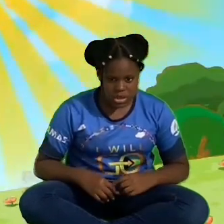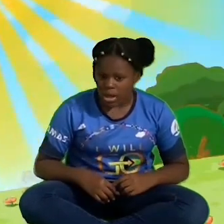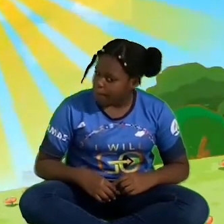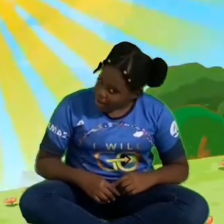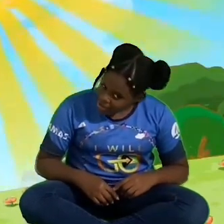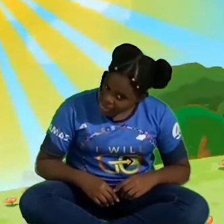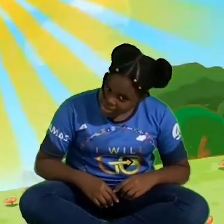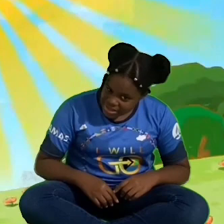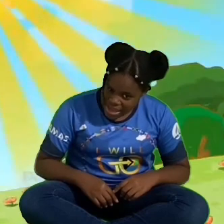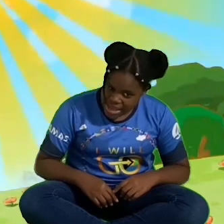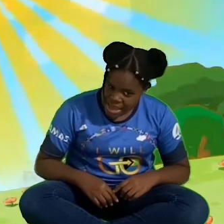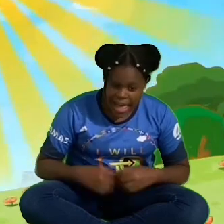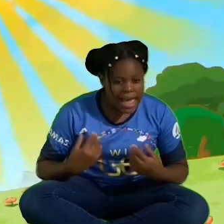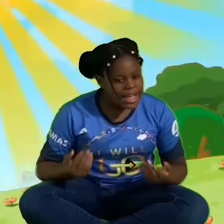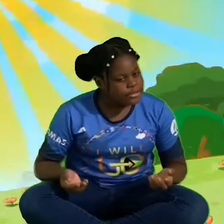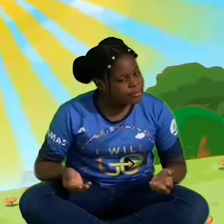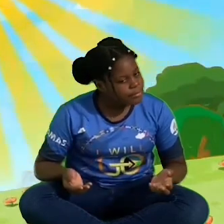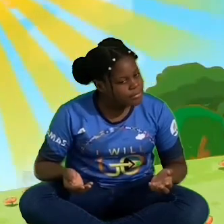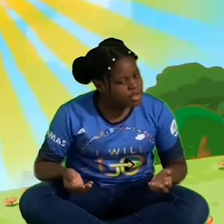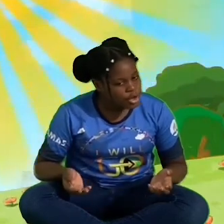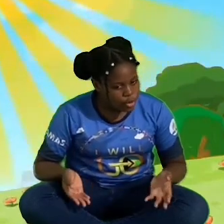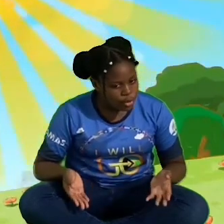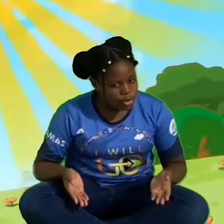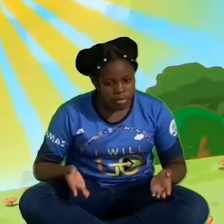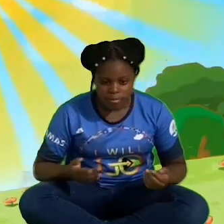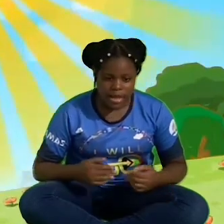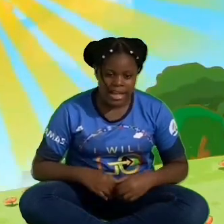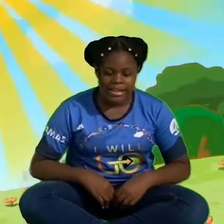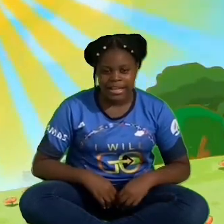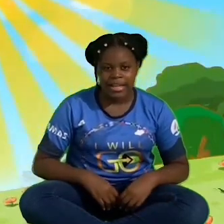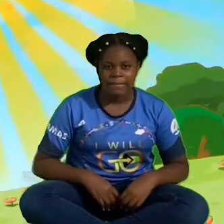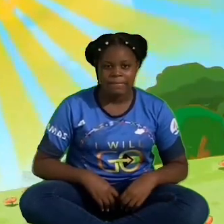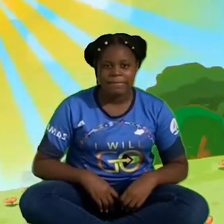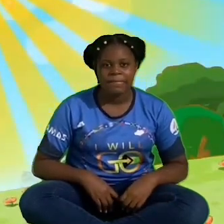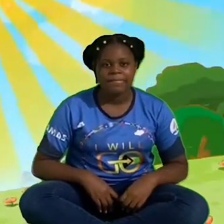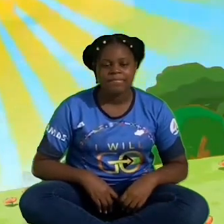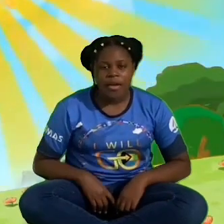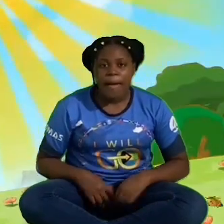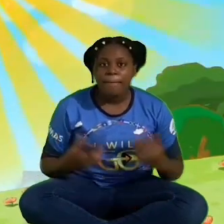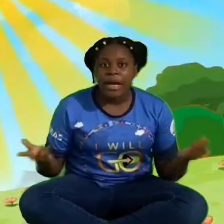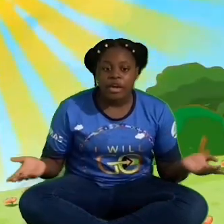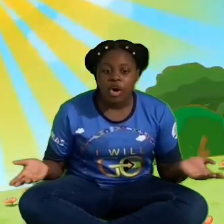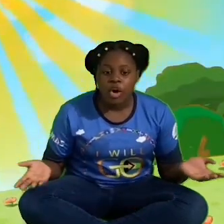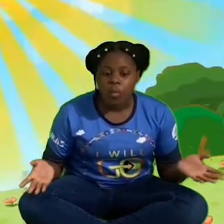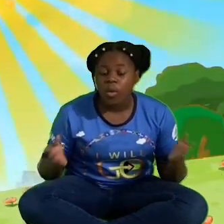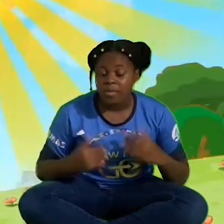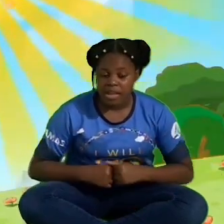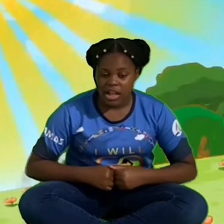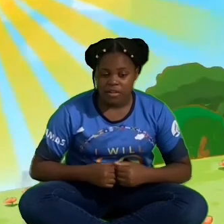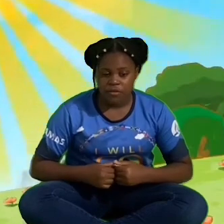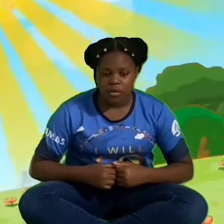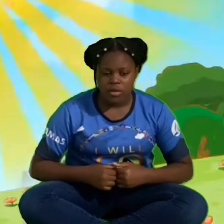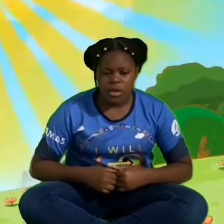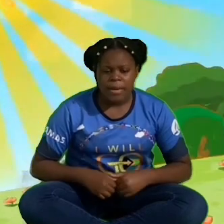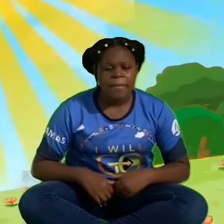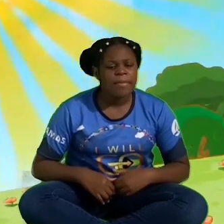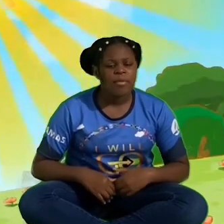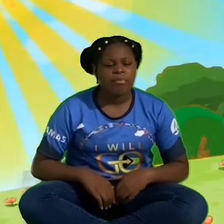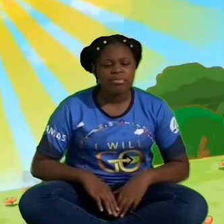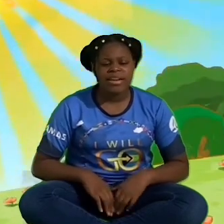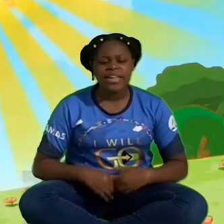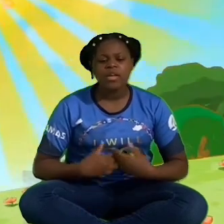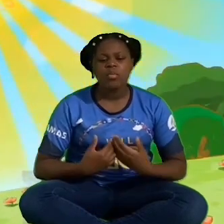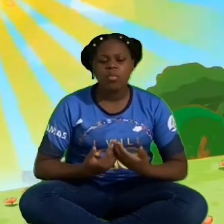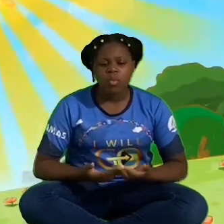desert by day and the cold at night. My home will be colorful.